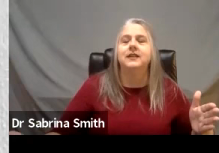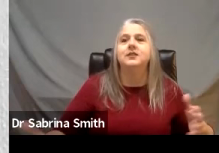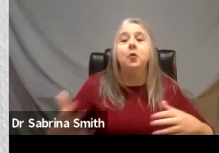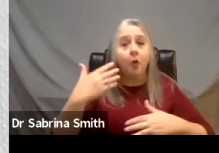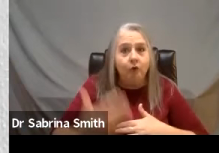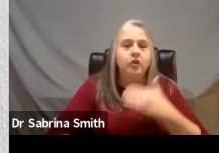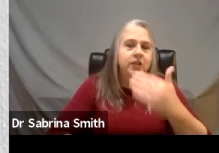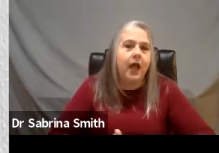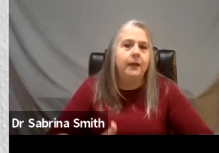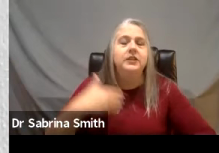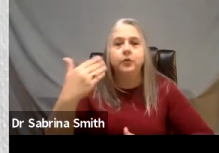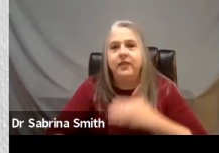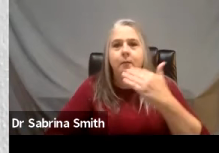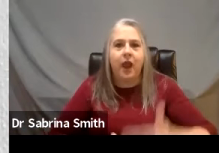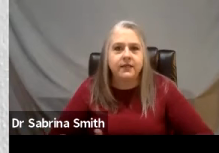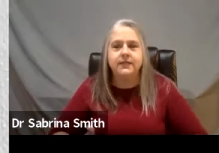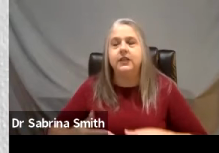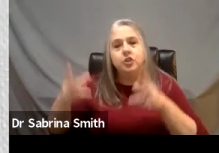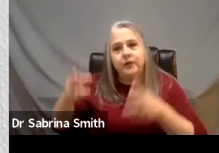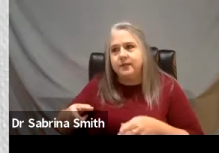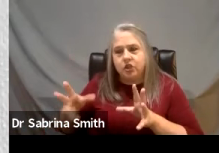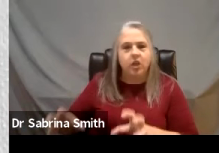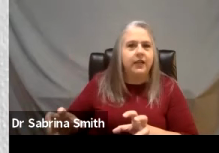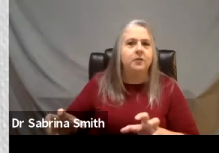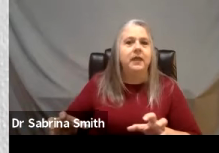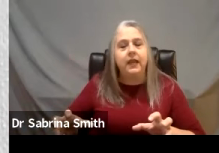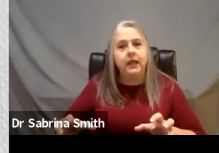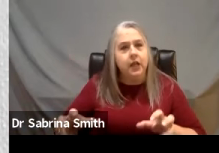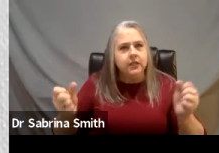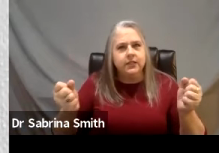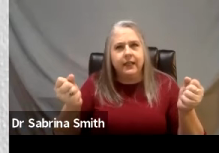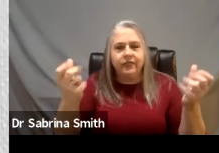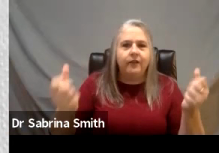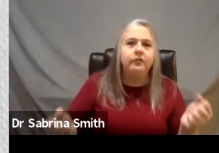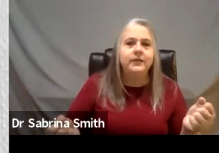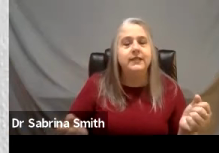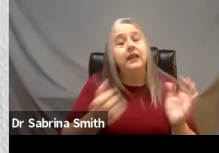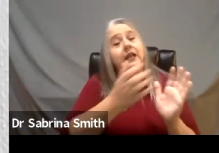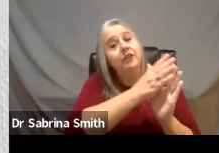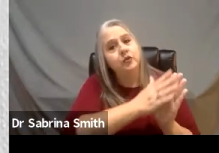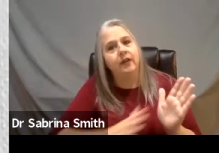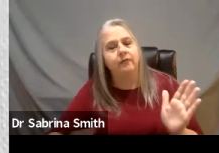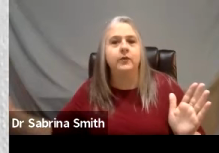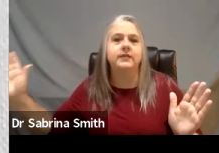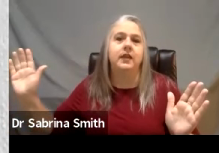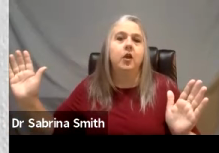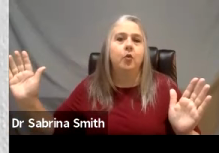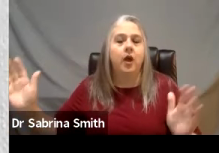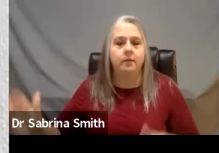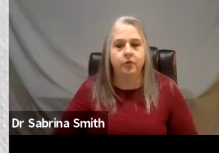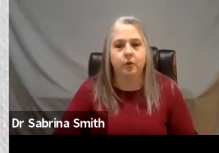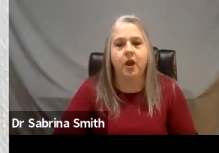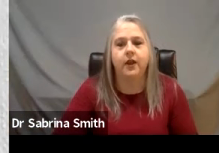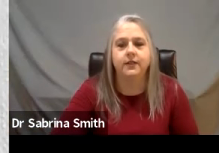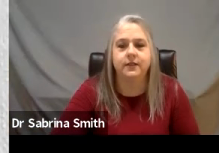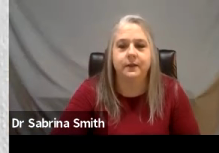since then. So over time and doing that practicing and doing some chunking at the beginning to get that fluency, eventually that fluency will come